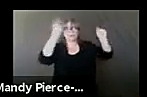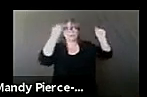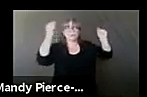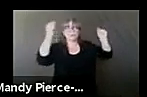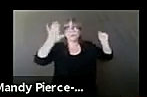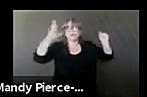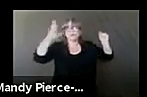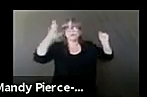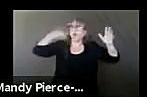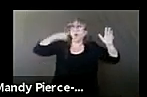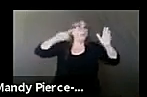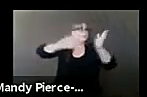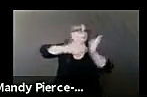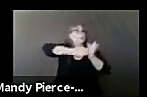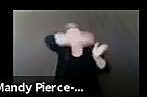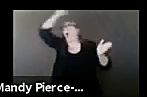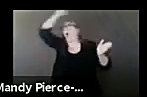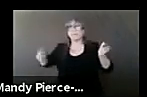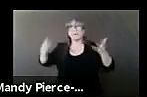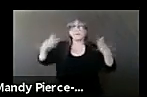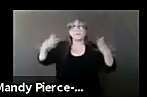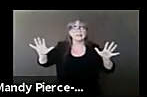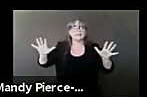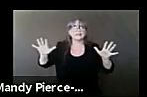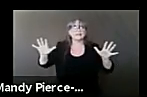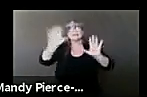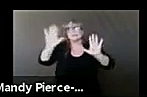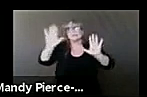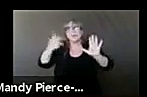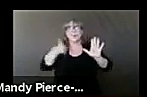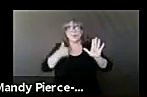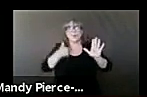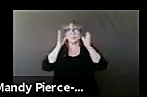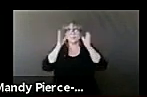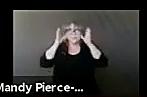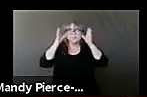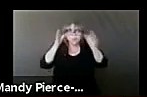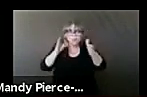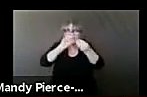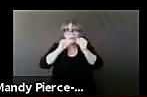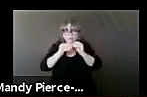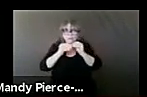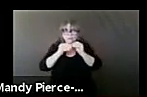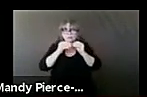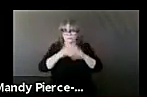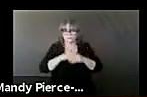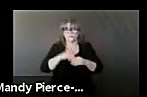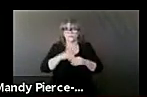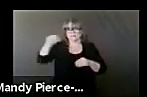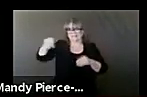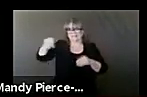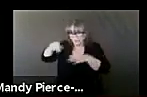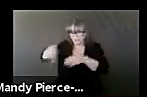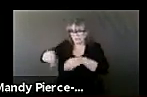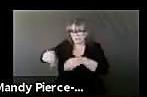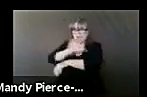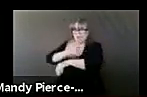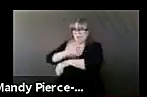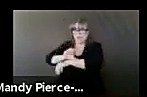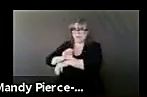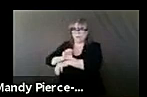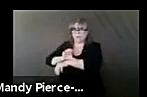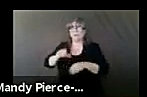have specifically for Colorado. Our data show that with social distancing, the spread of COVID-19 has definitely slowed in